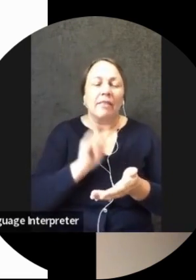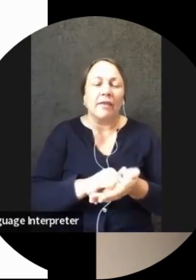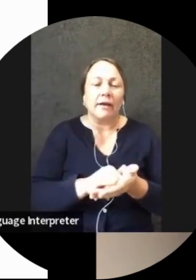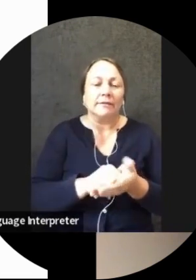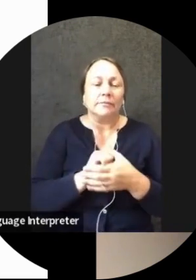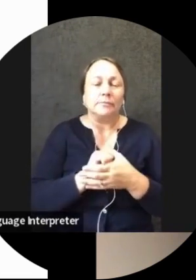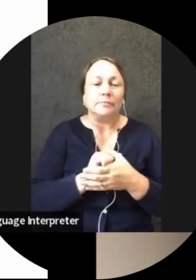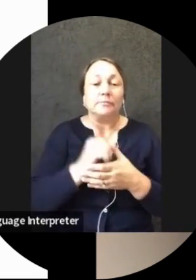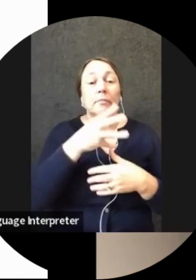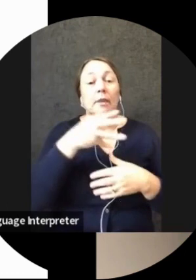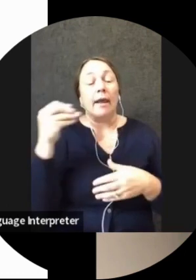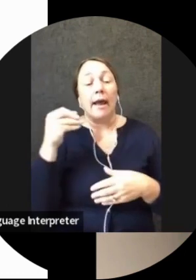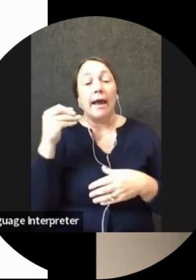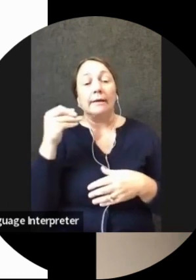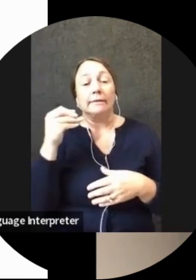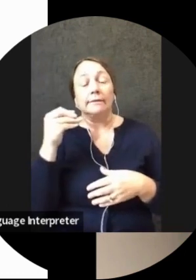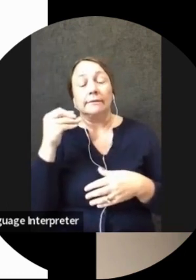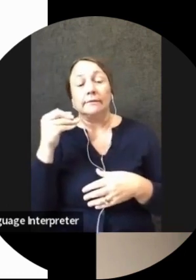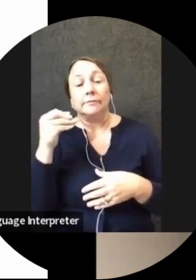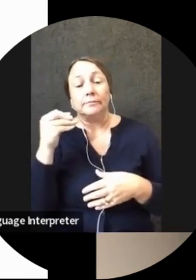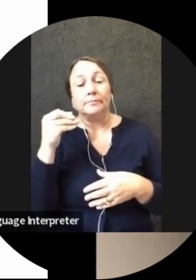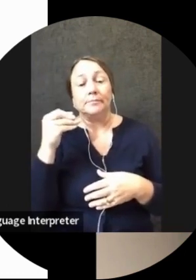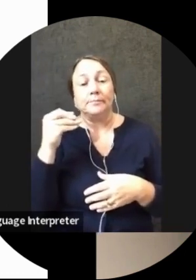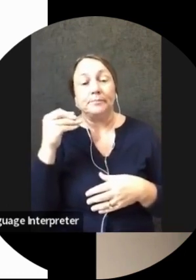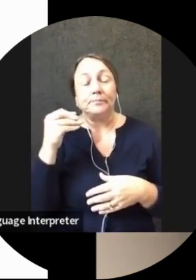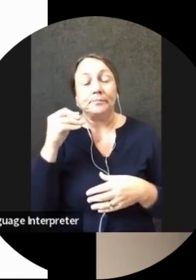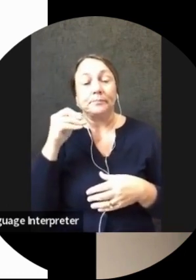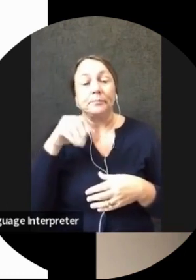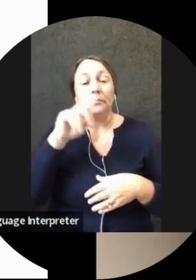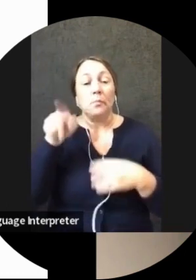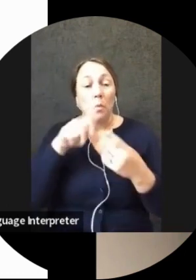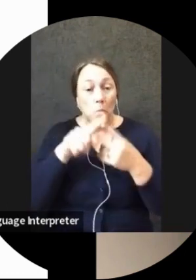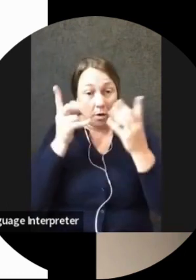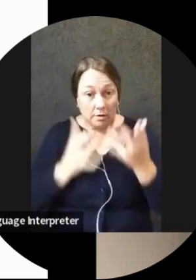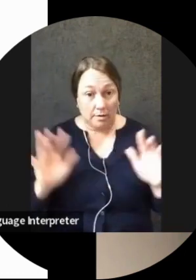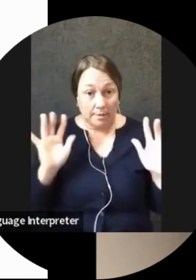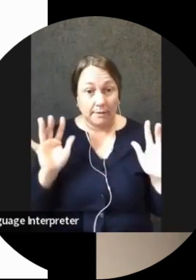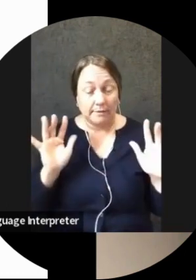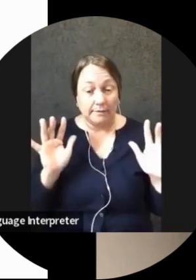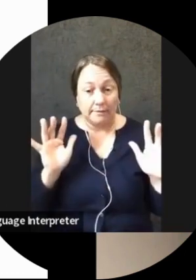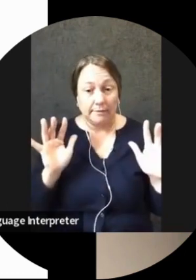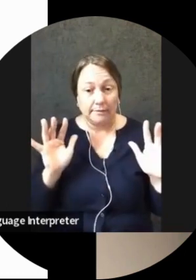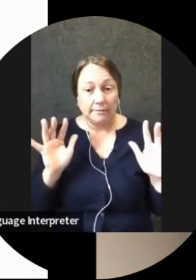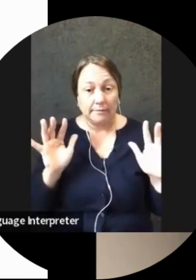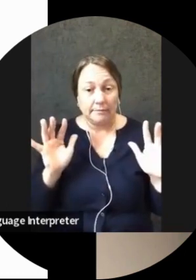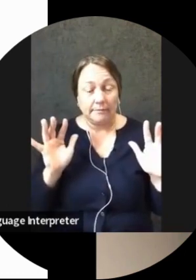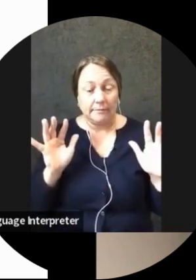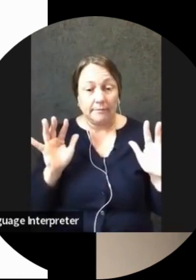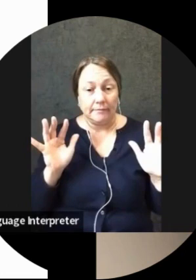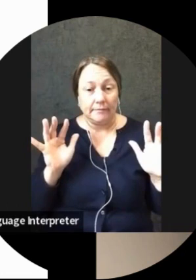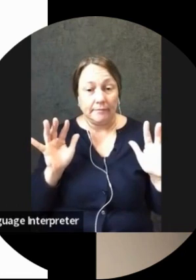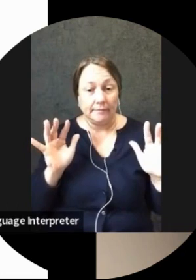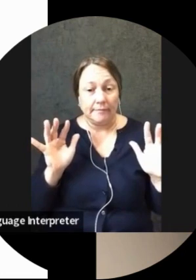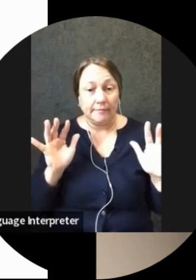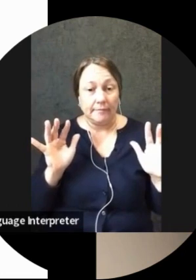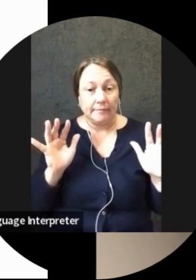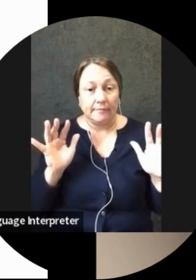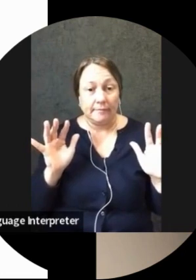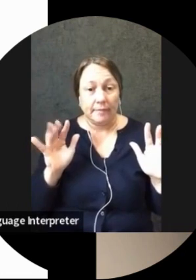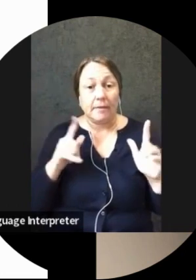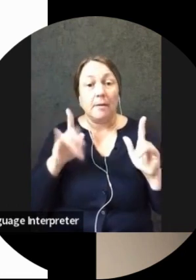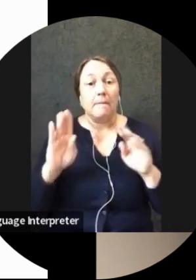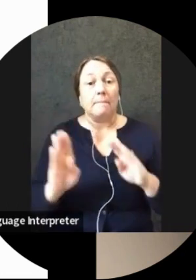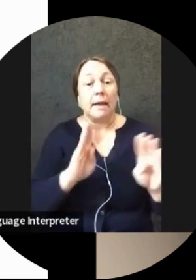And once that is completed, then the